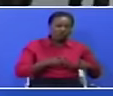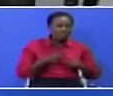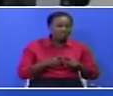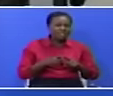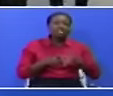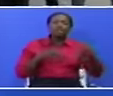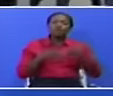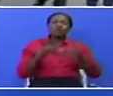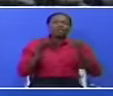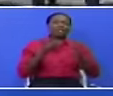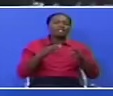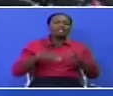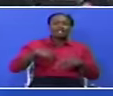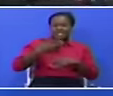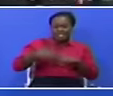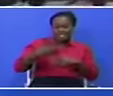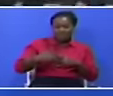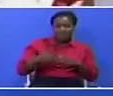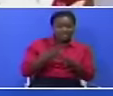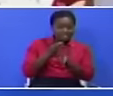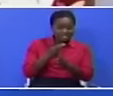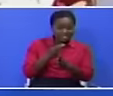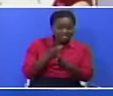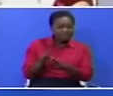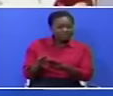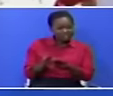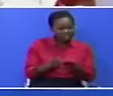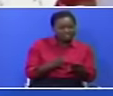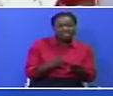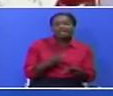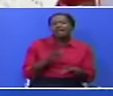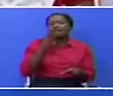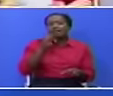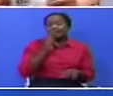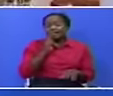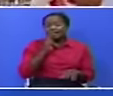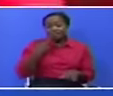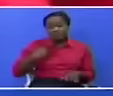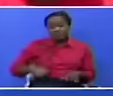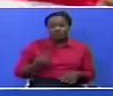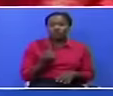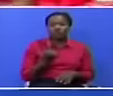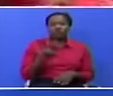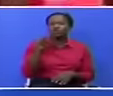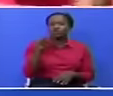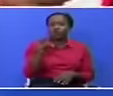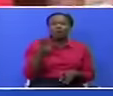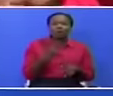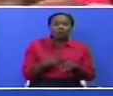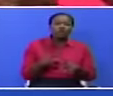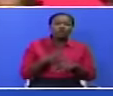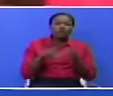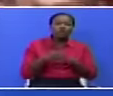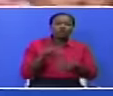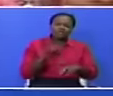this every Thursday. And also, apart from just putting on the red attires, they are saying that every 11 a.m. they will be